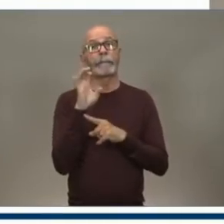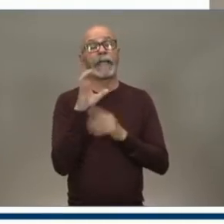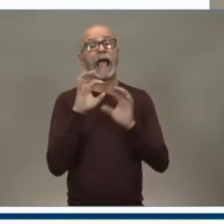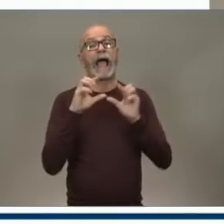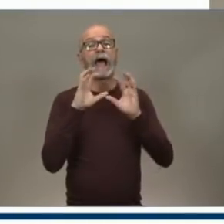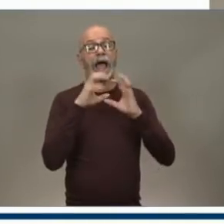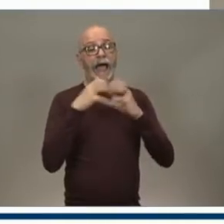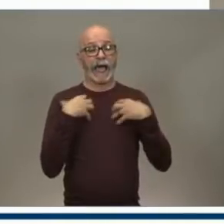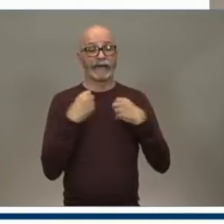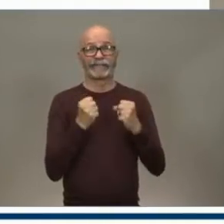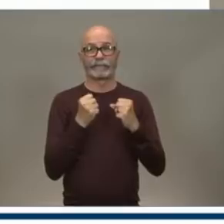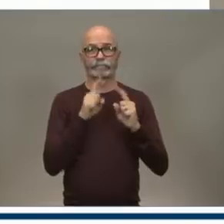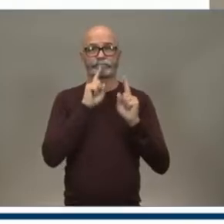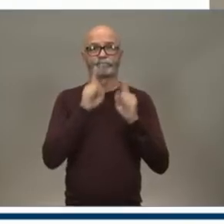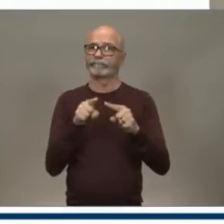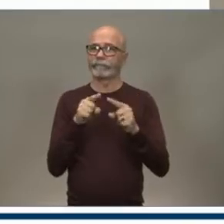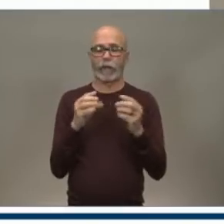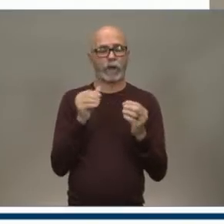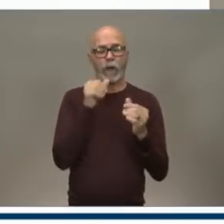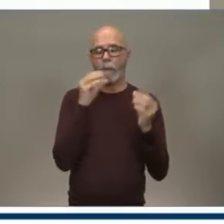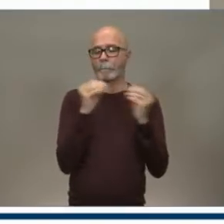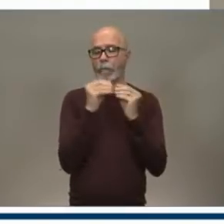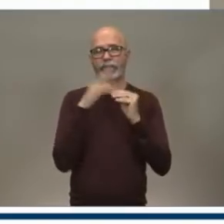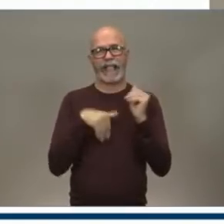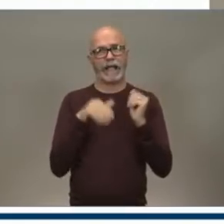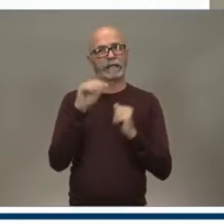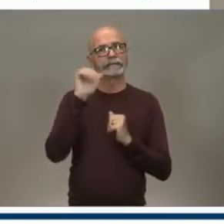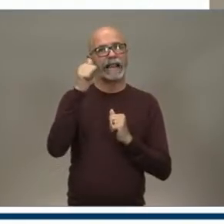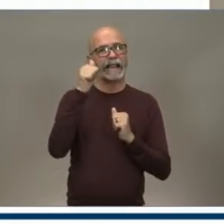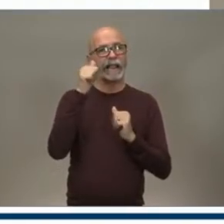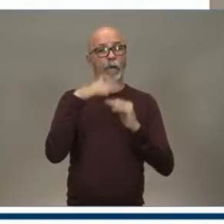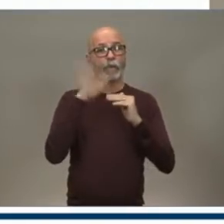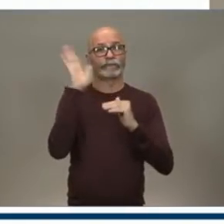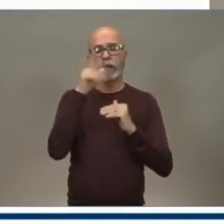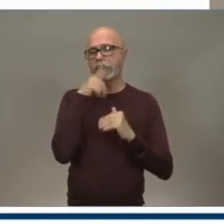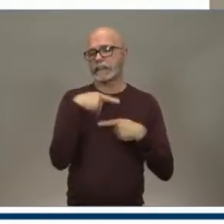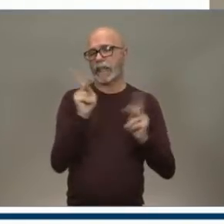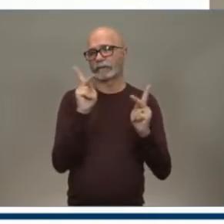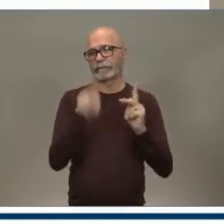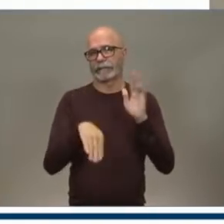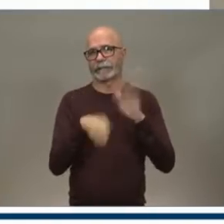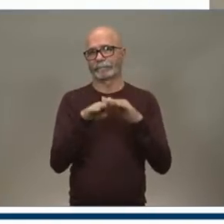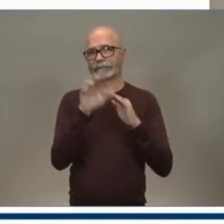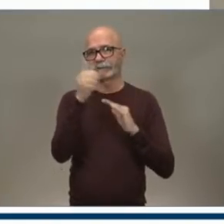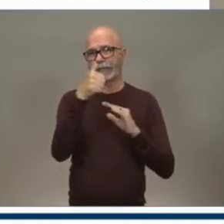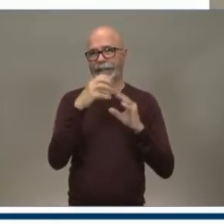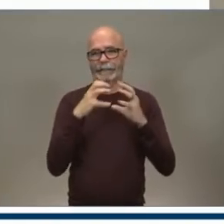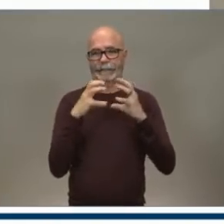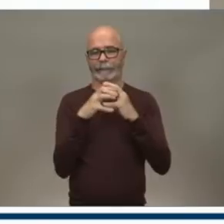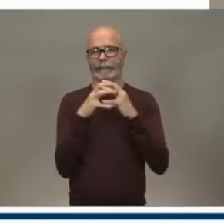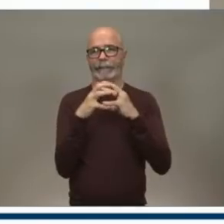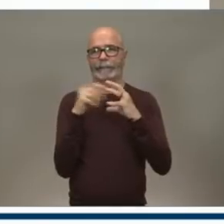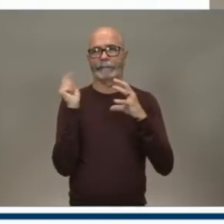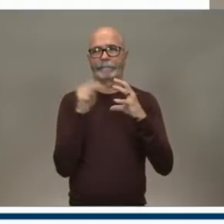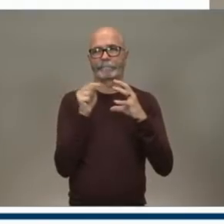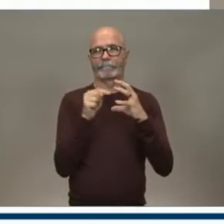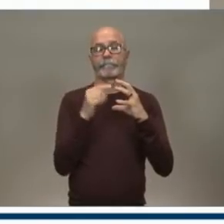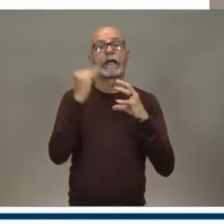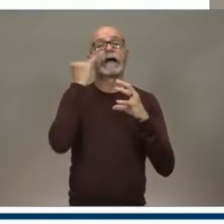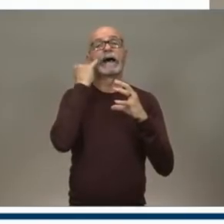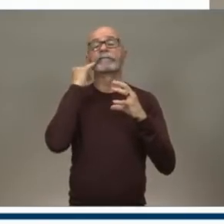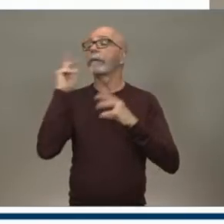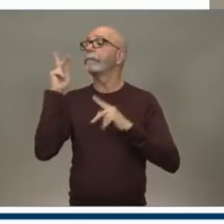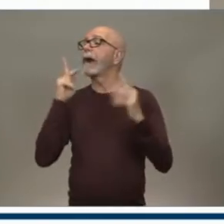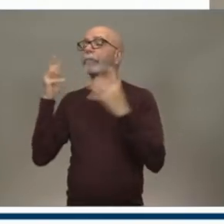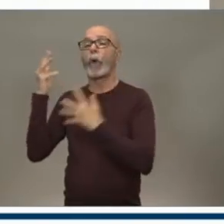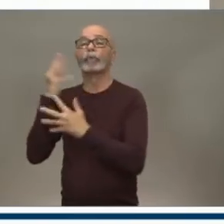they're and if they're getting close contact in terms of social events that they're not staying 6 feet apart, the